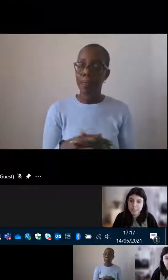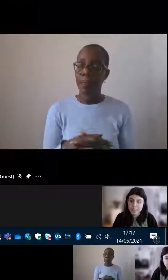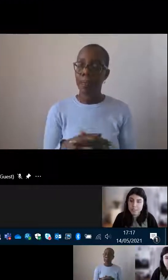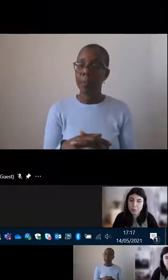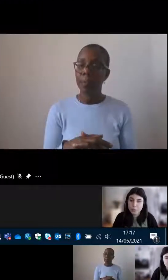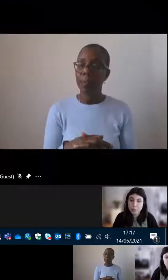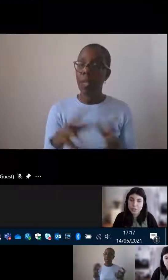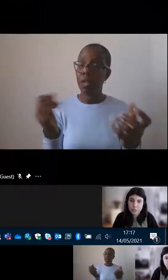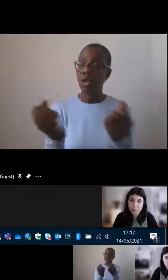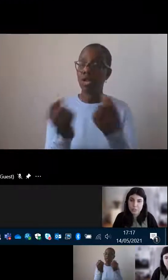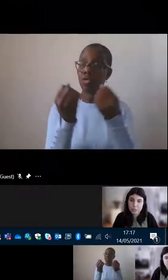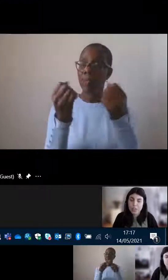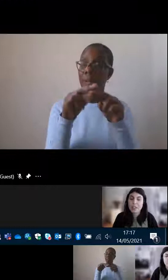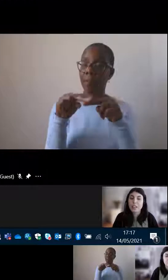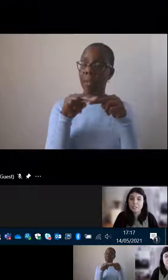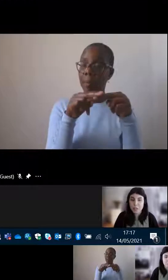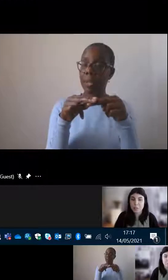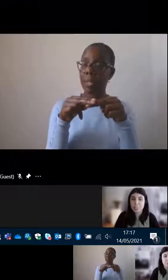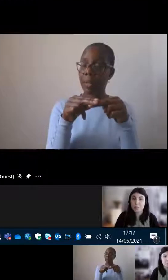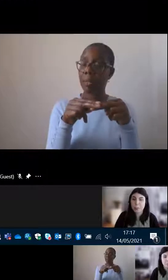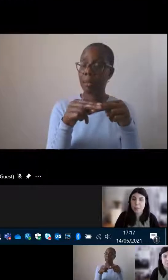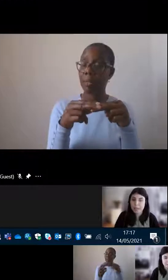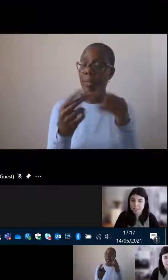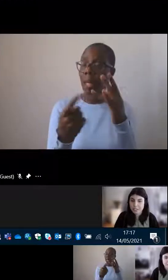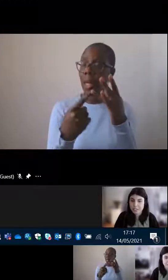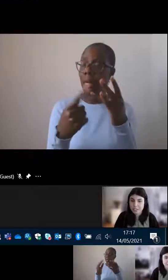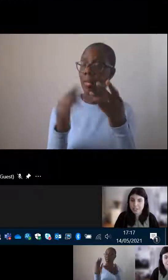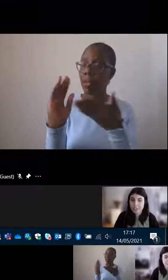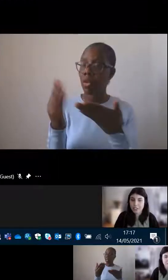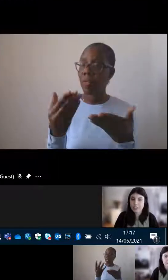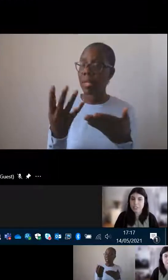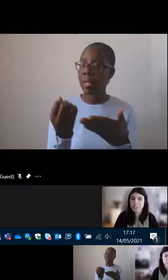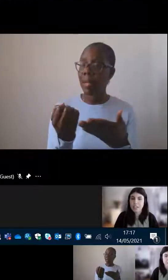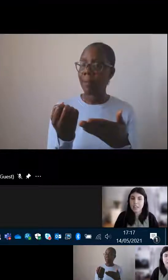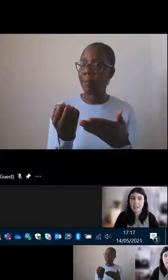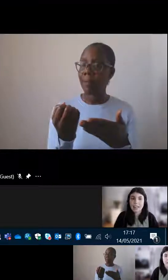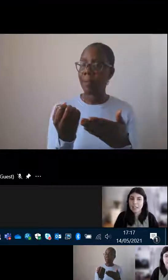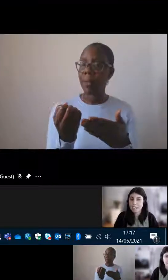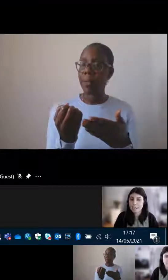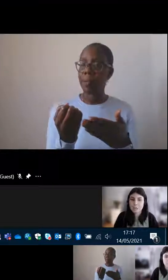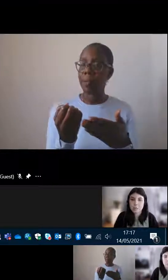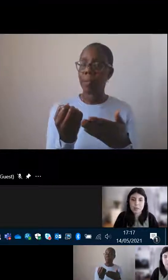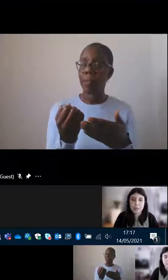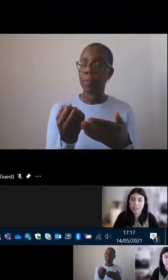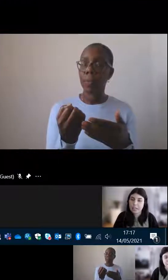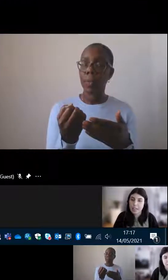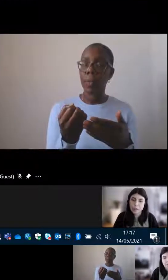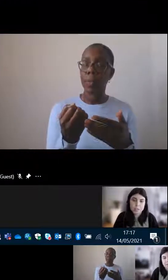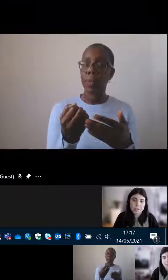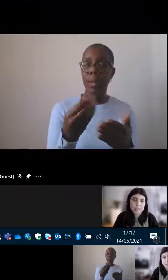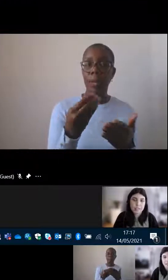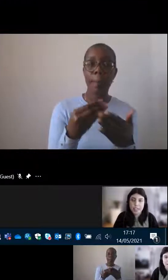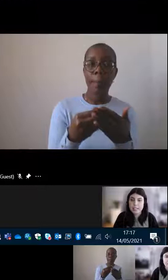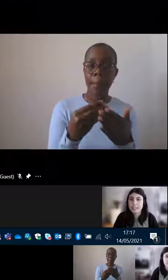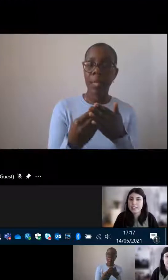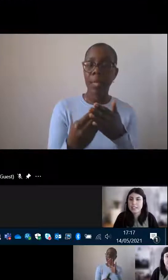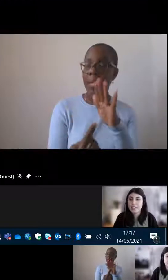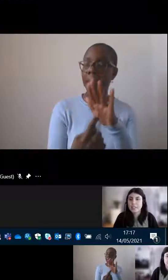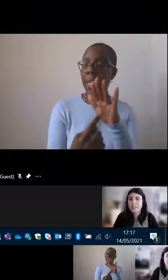Strengthening Families also include the Family Money Matters offer, and that includes support around